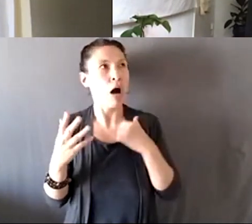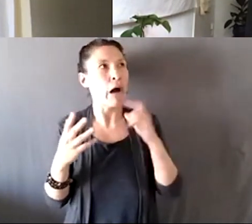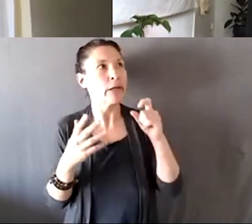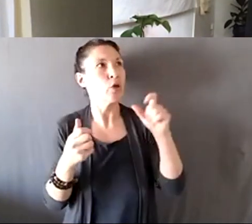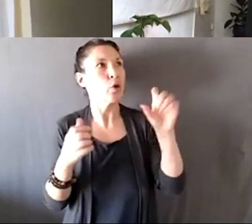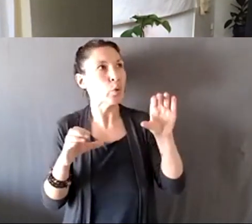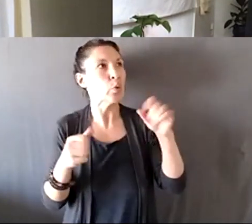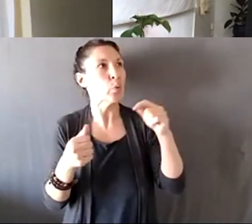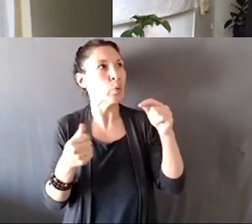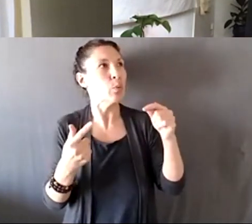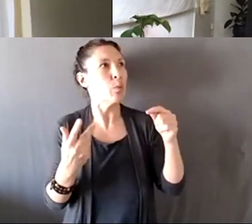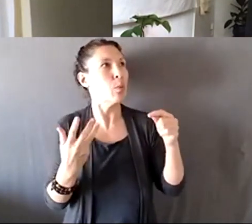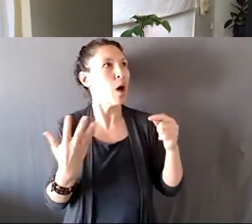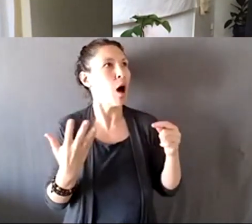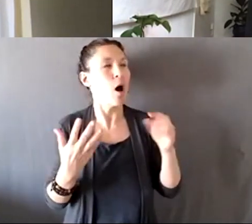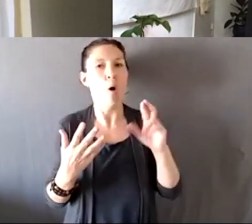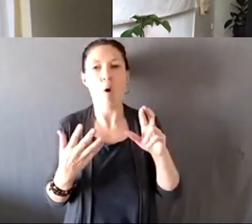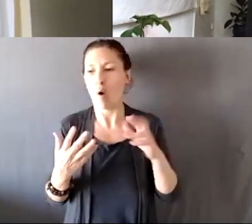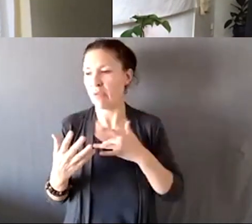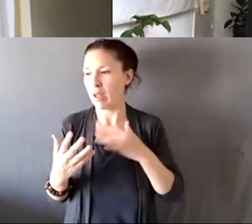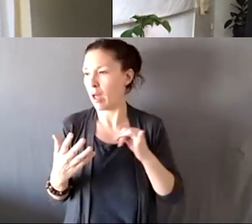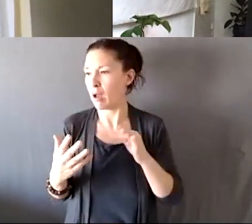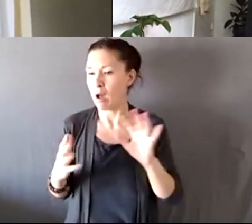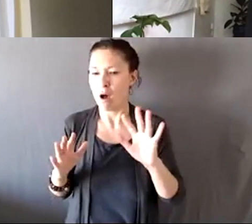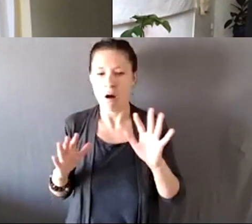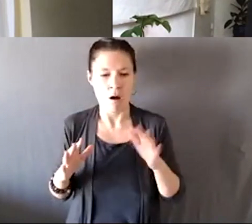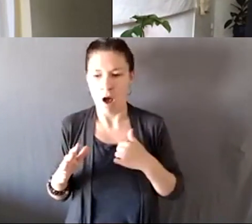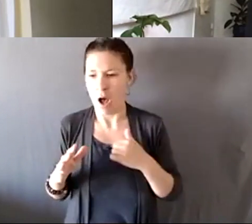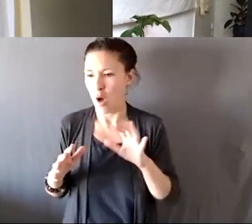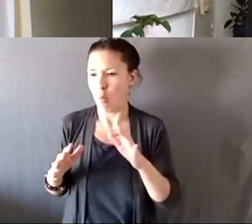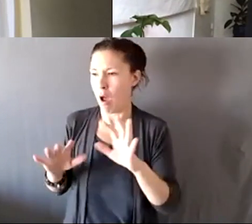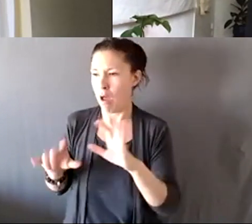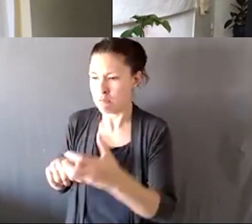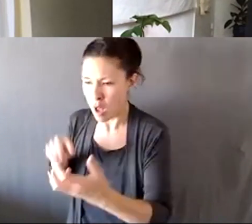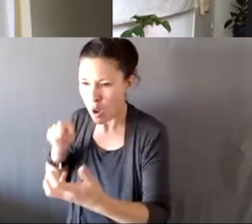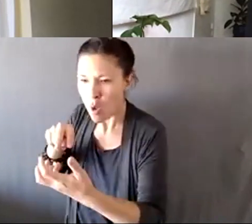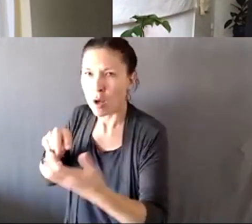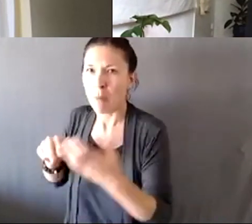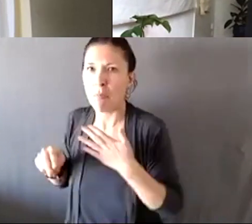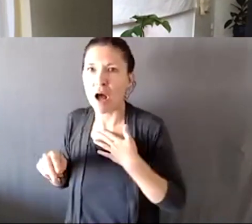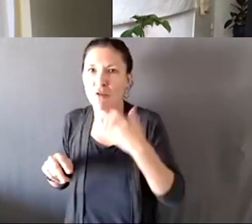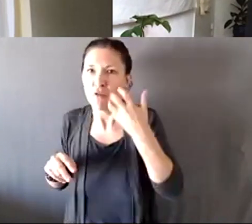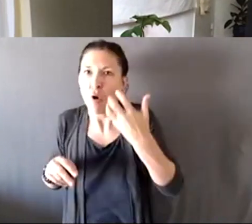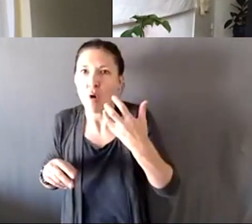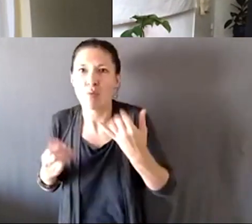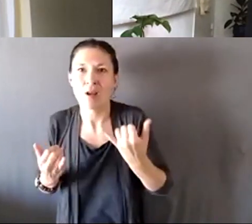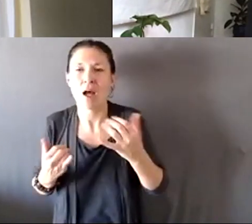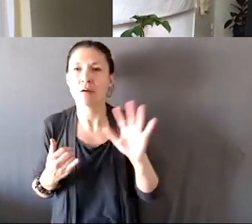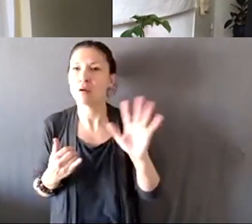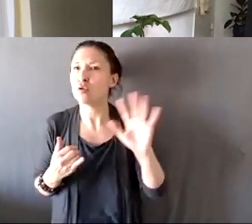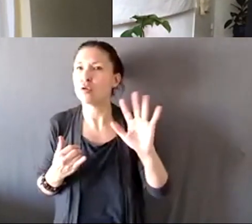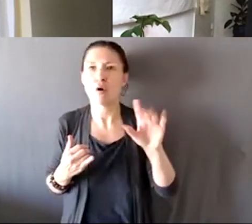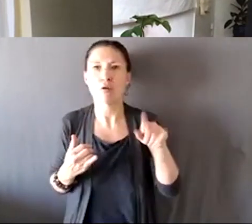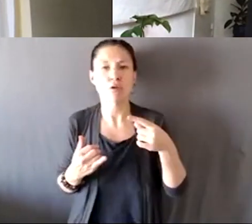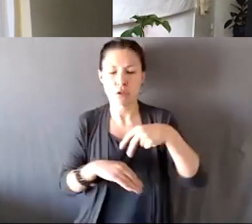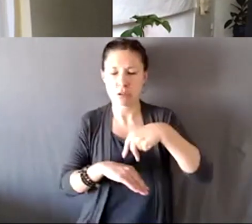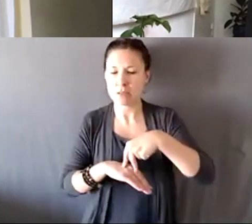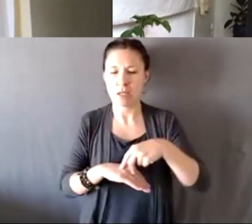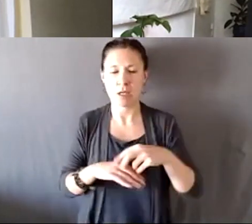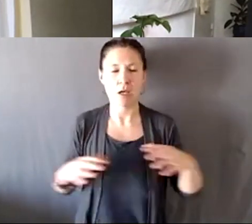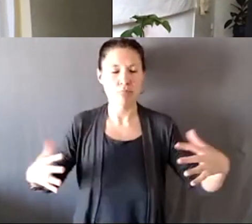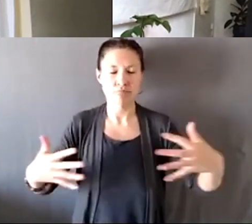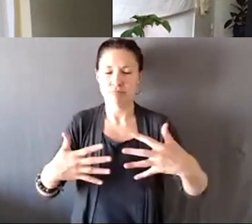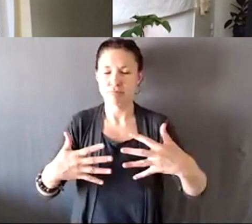want to pick up your phone in this moment. Just acknowledge those feelings and continue down as you scan your body.